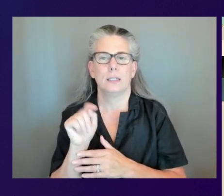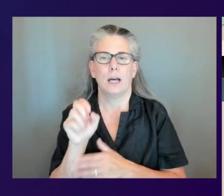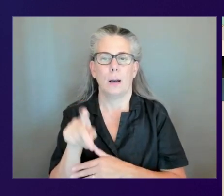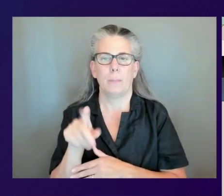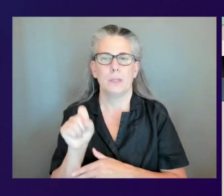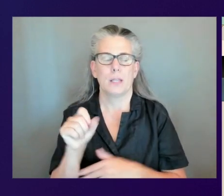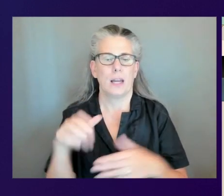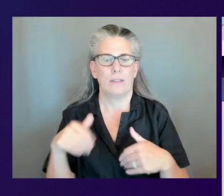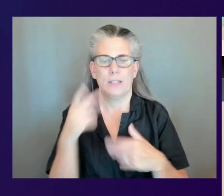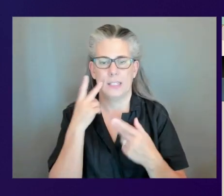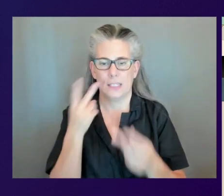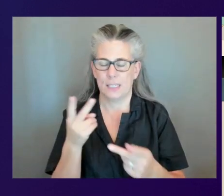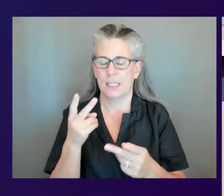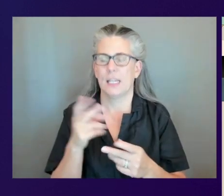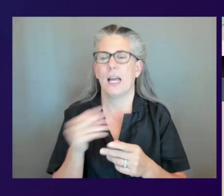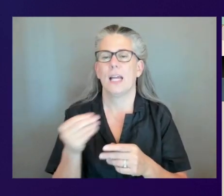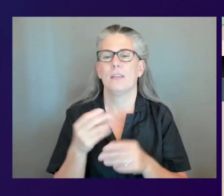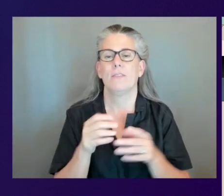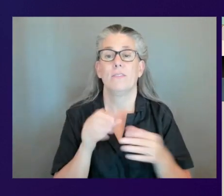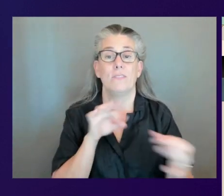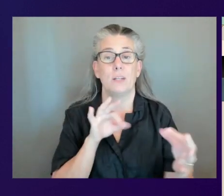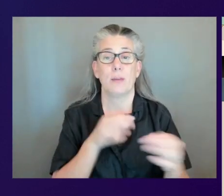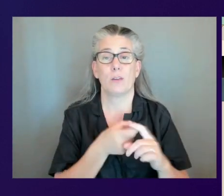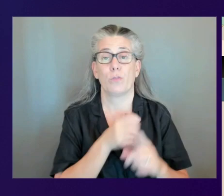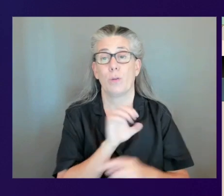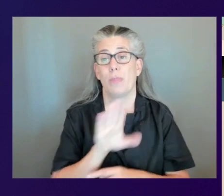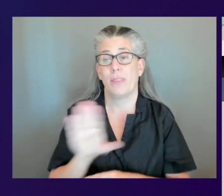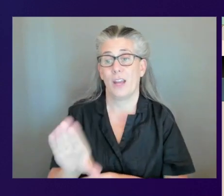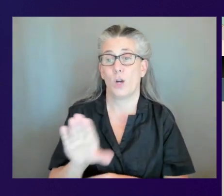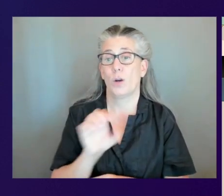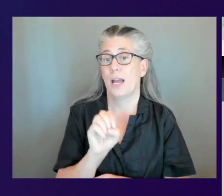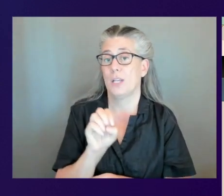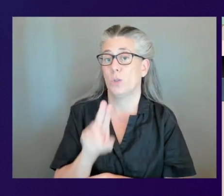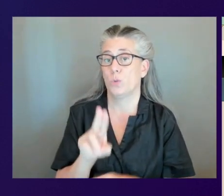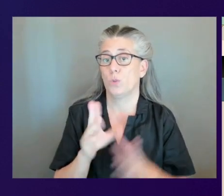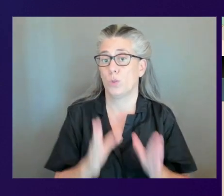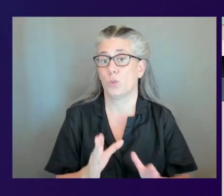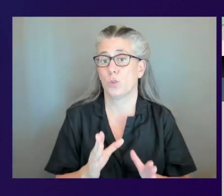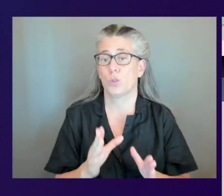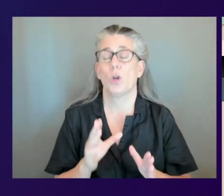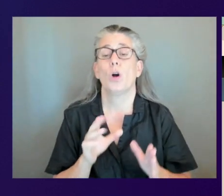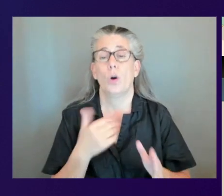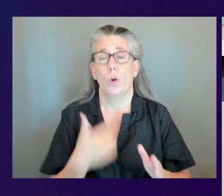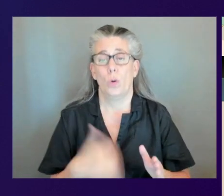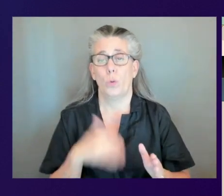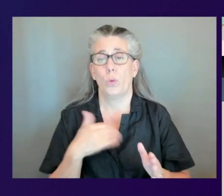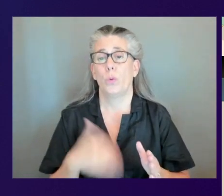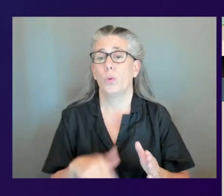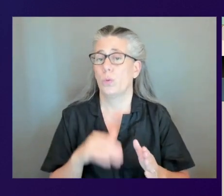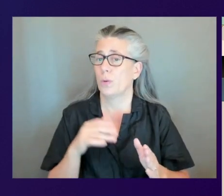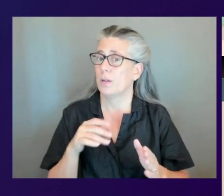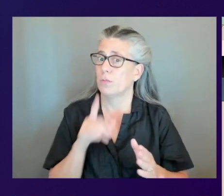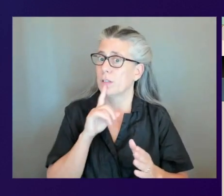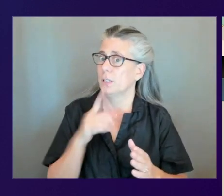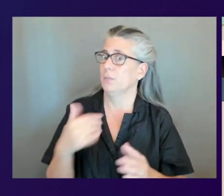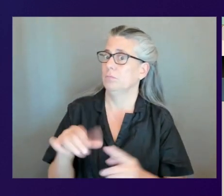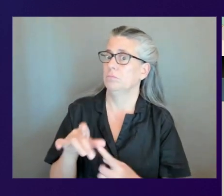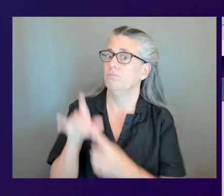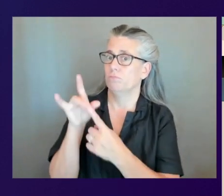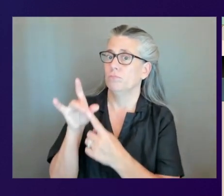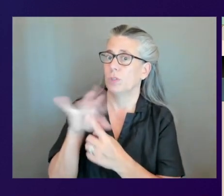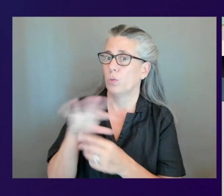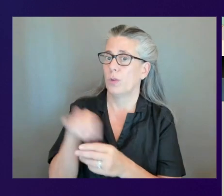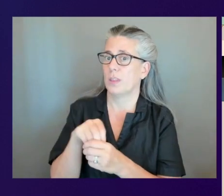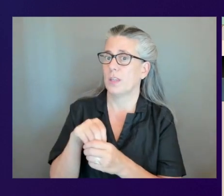end users is something that they are big on, and that is something we're also not seeing a lot on the market yet. So it's just such